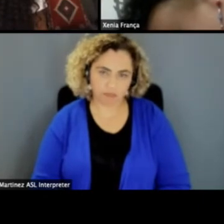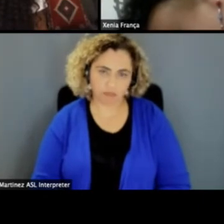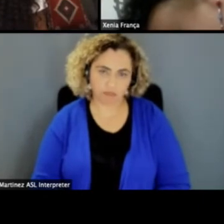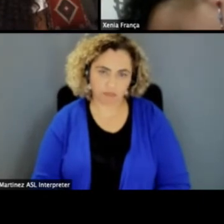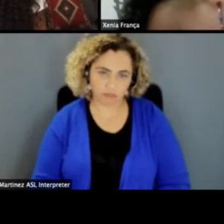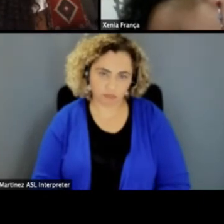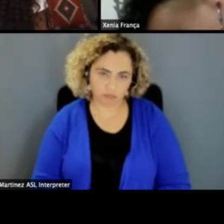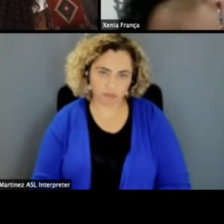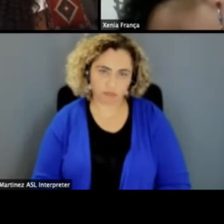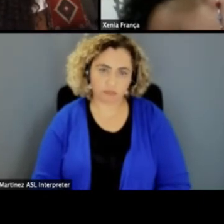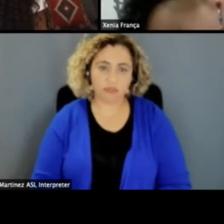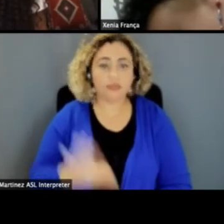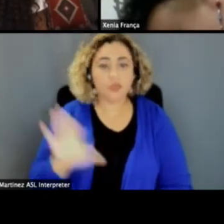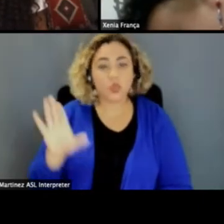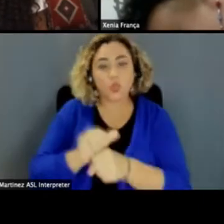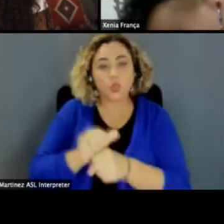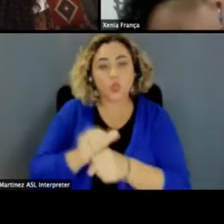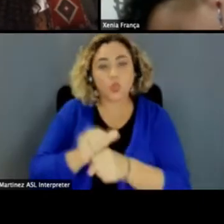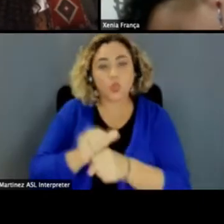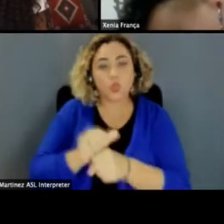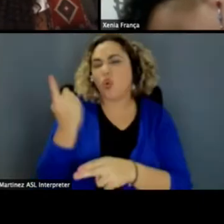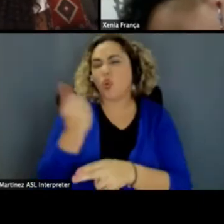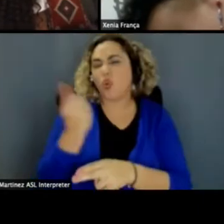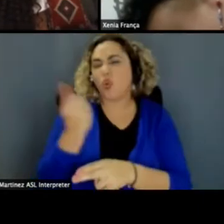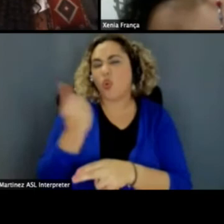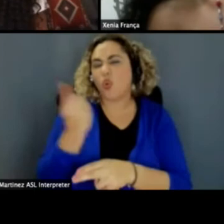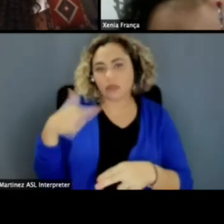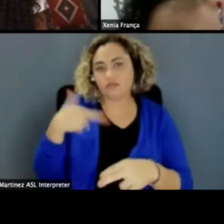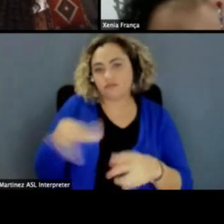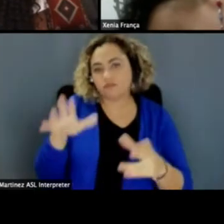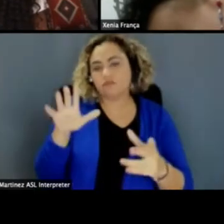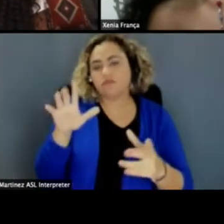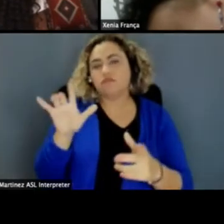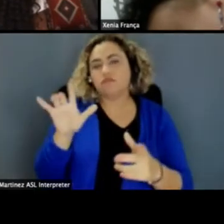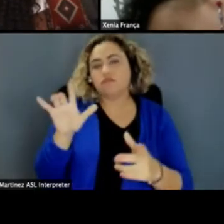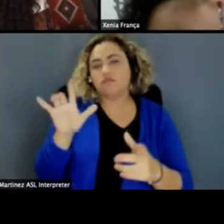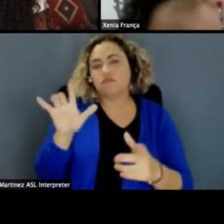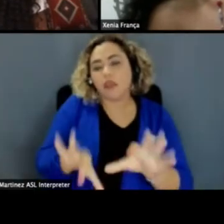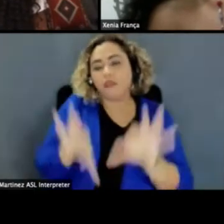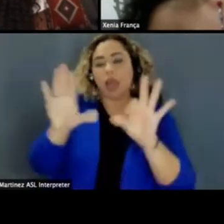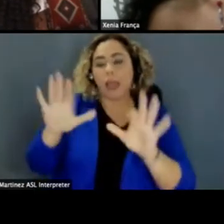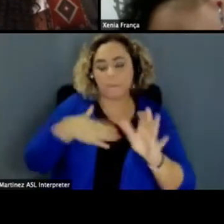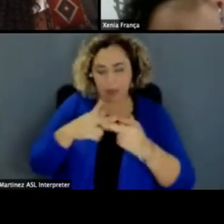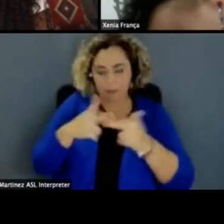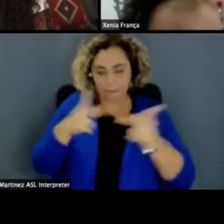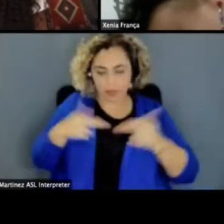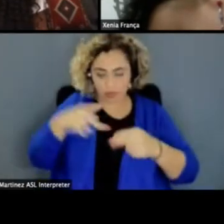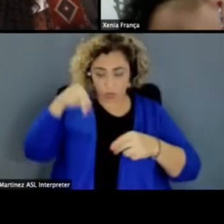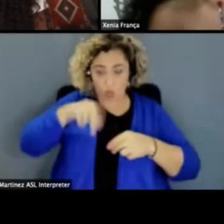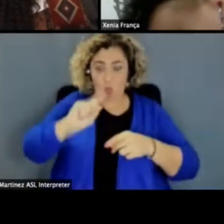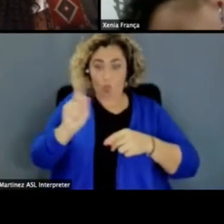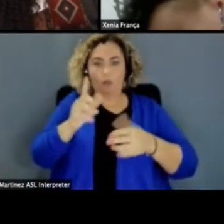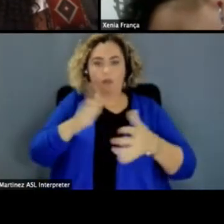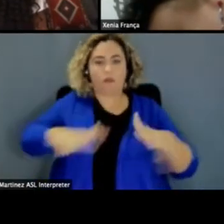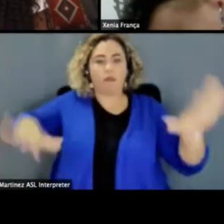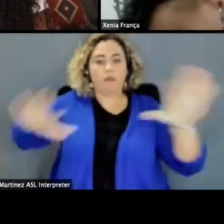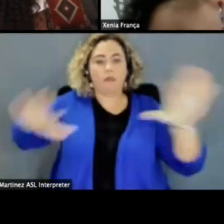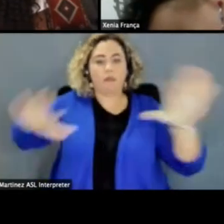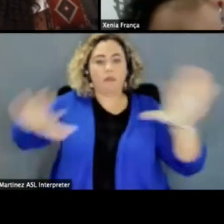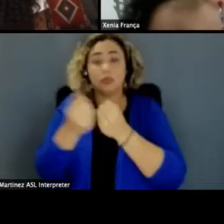in her work, she uses the religion to find her place in society. And that's what you see in the